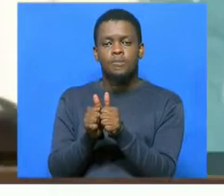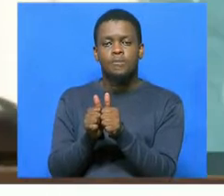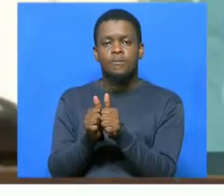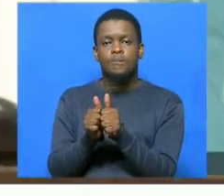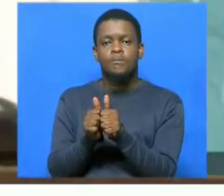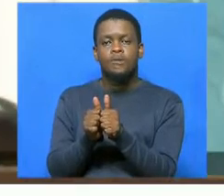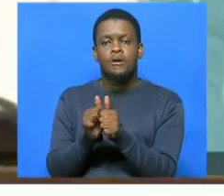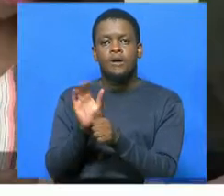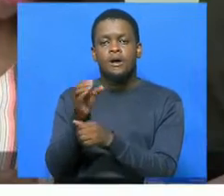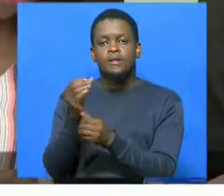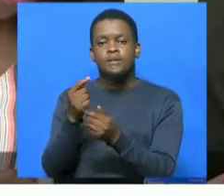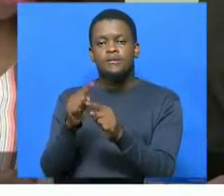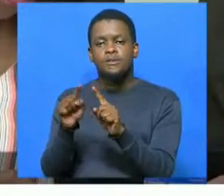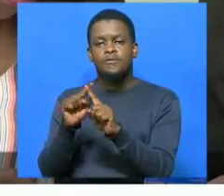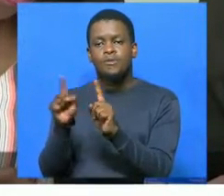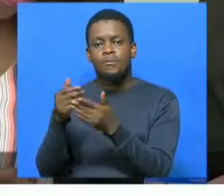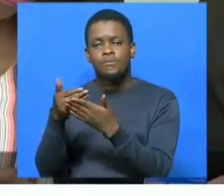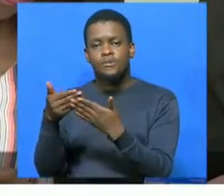stipend.